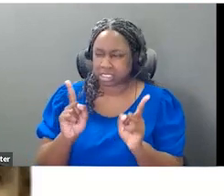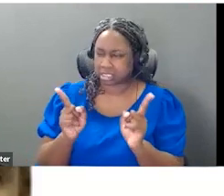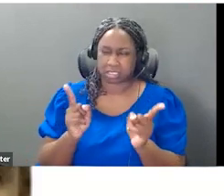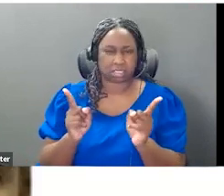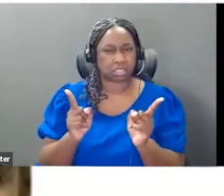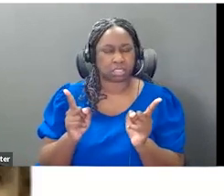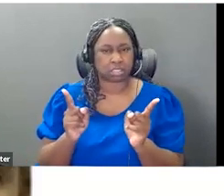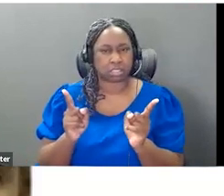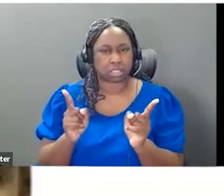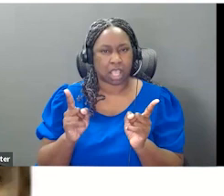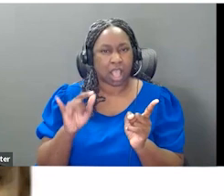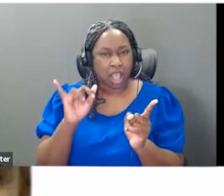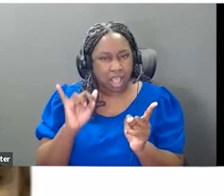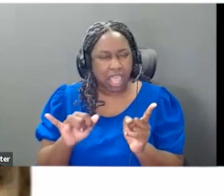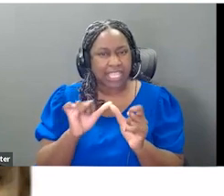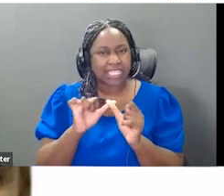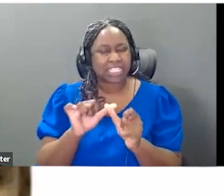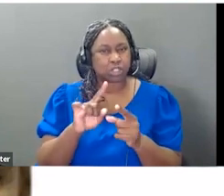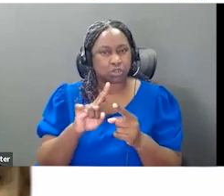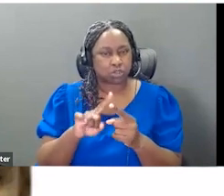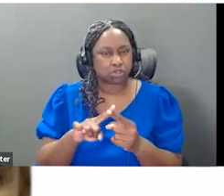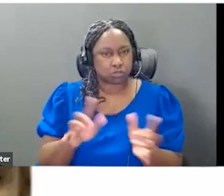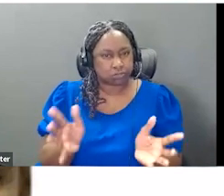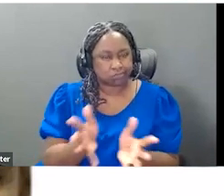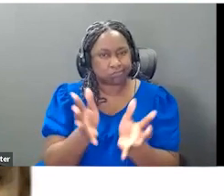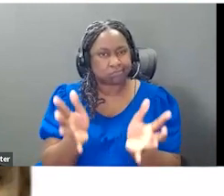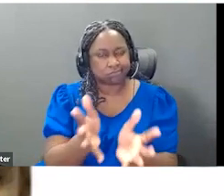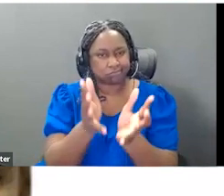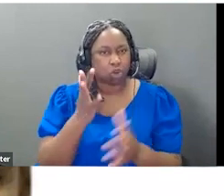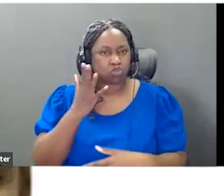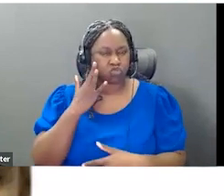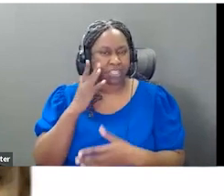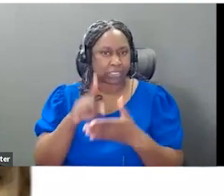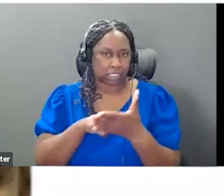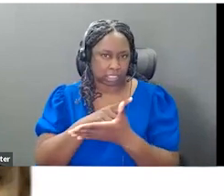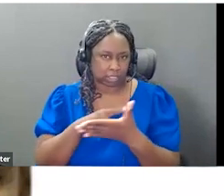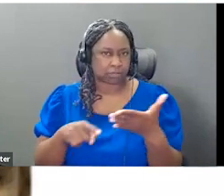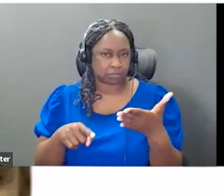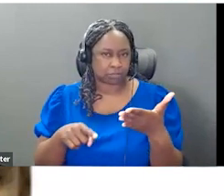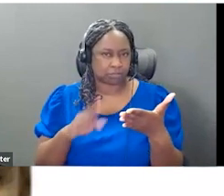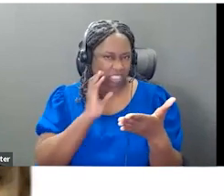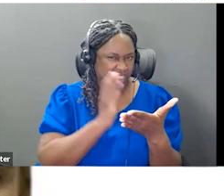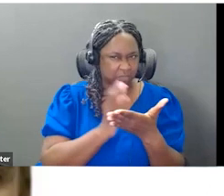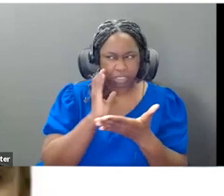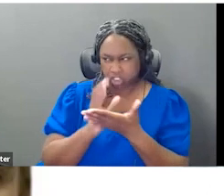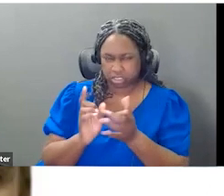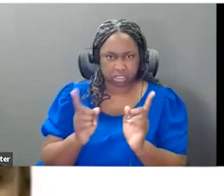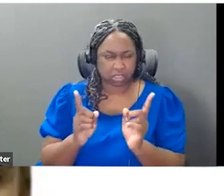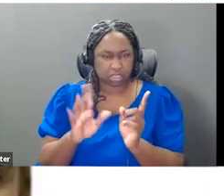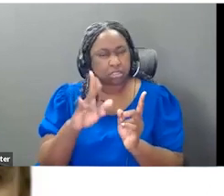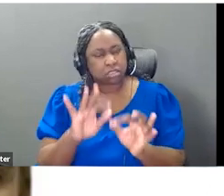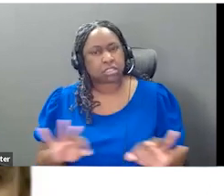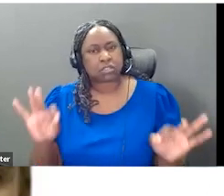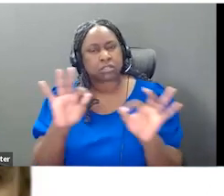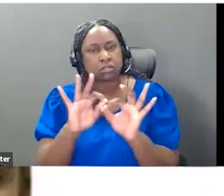to perpetuate racism, just these images alone. So it really matters because we have the